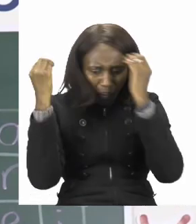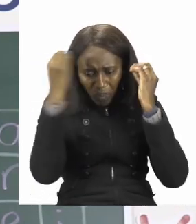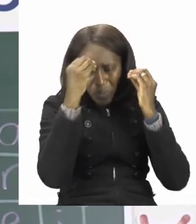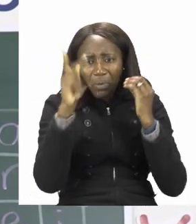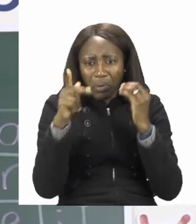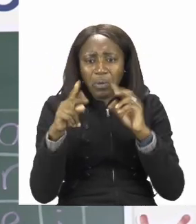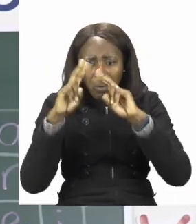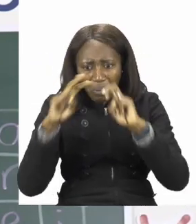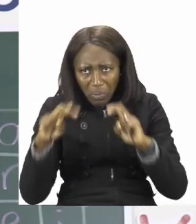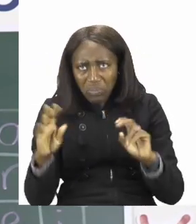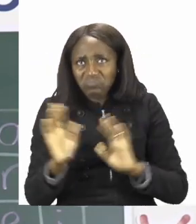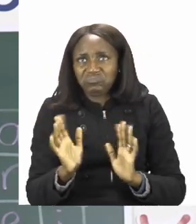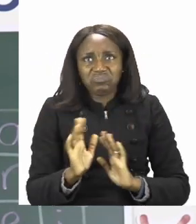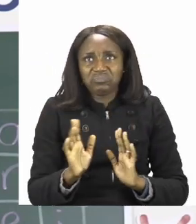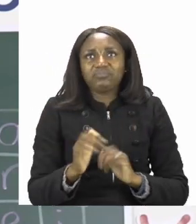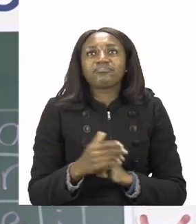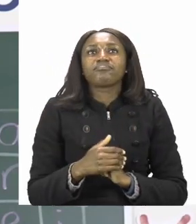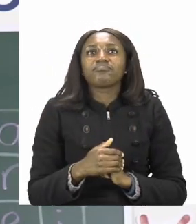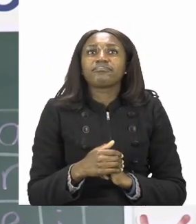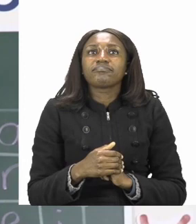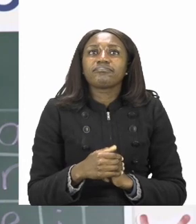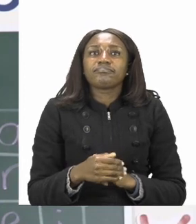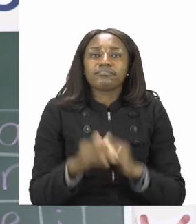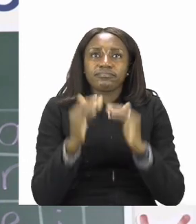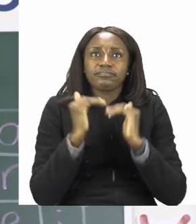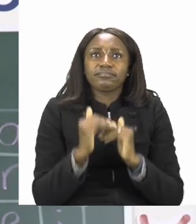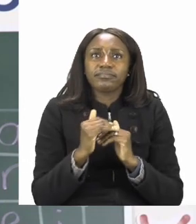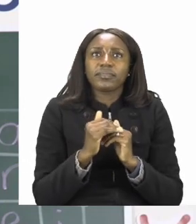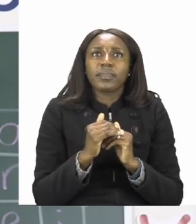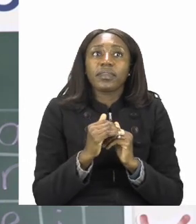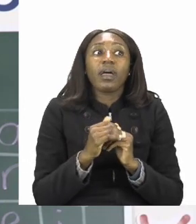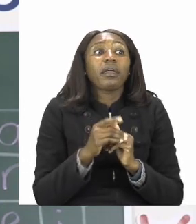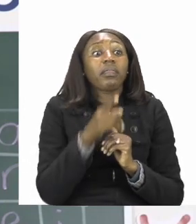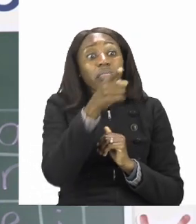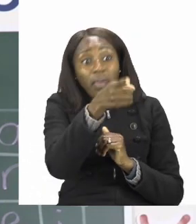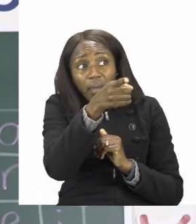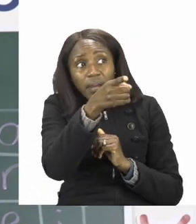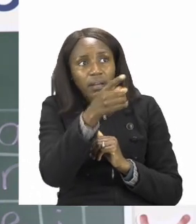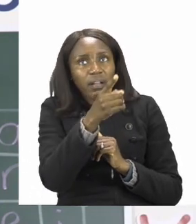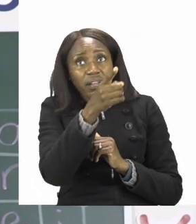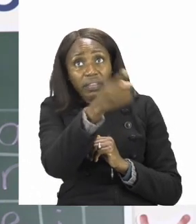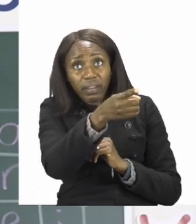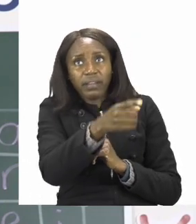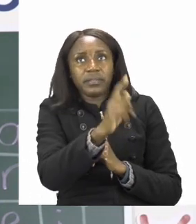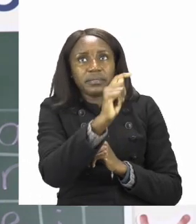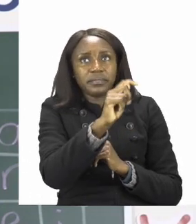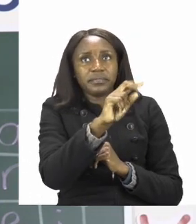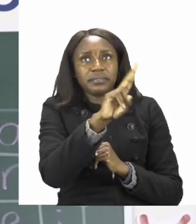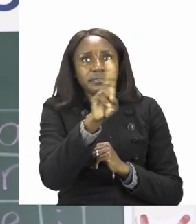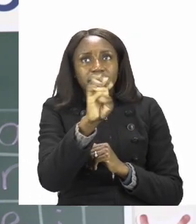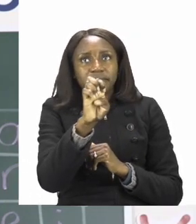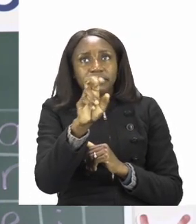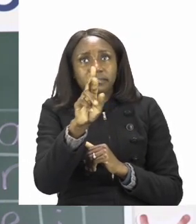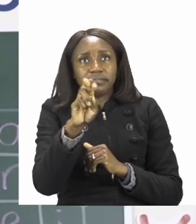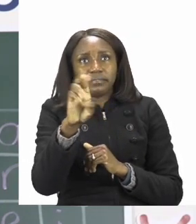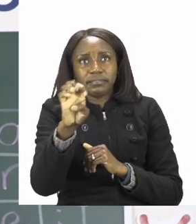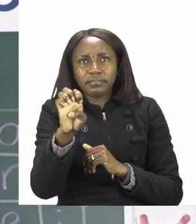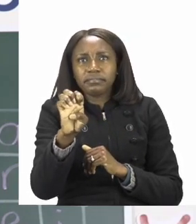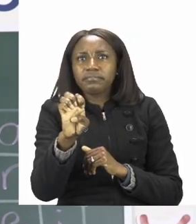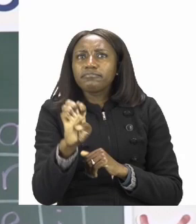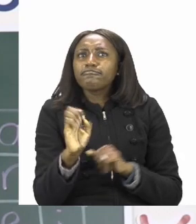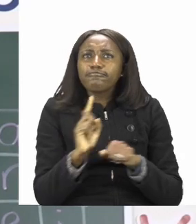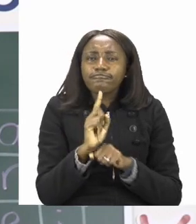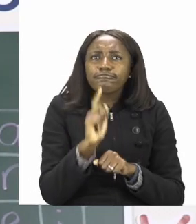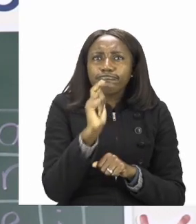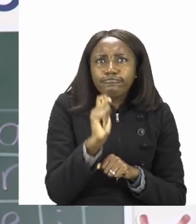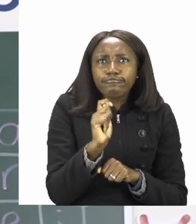it again. The next word that we're going to do is there. We're going to focus on our T